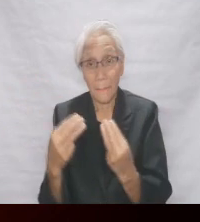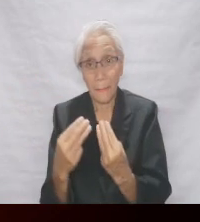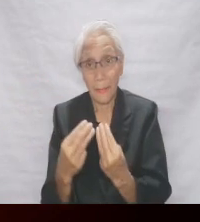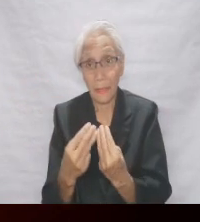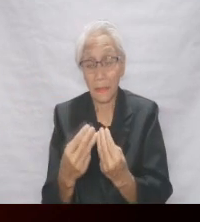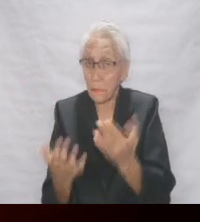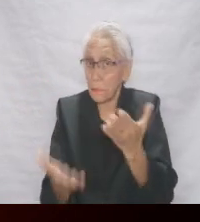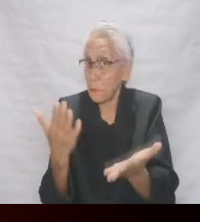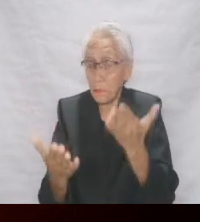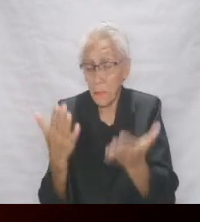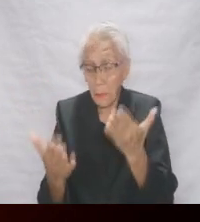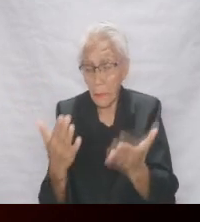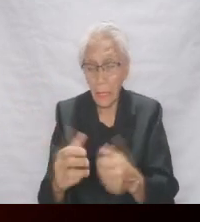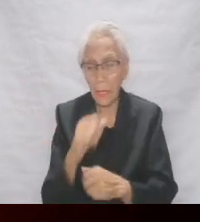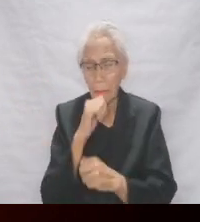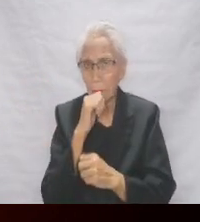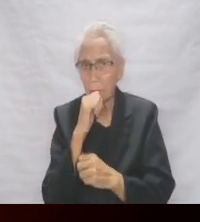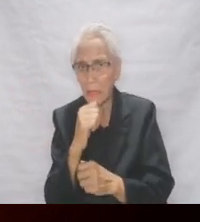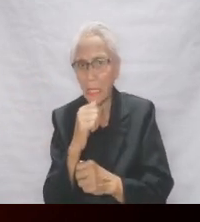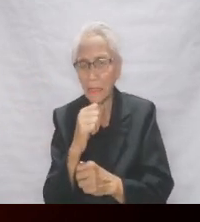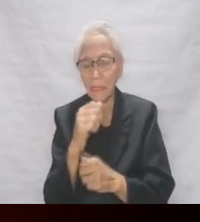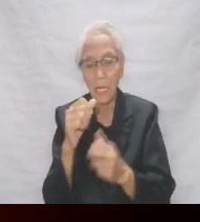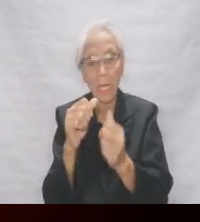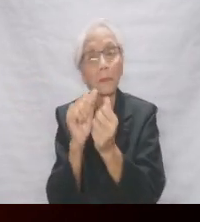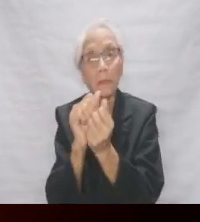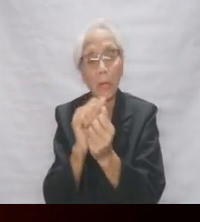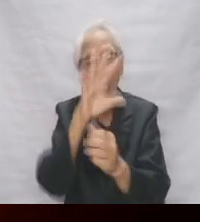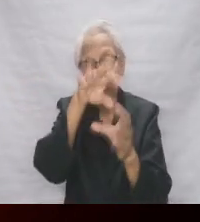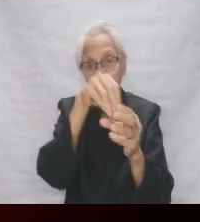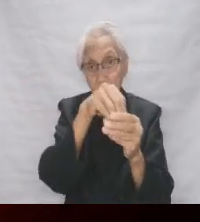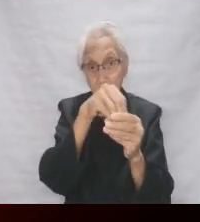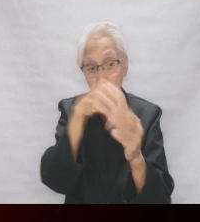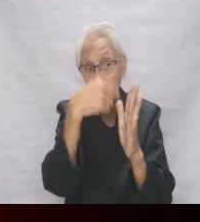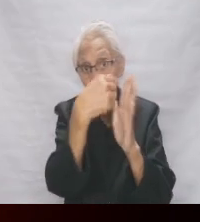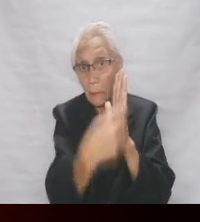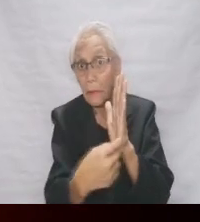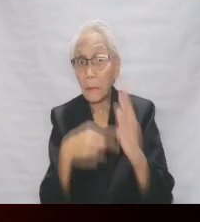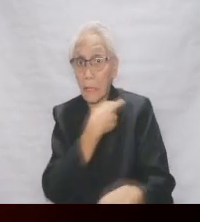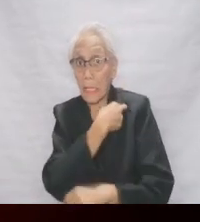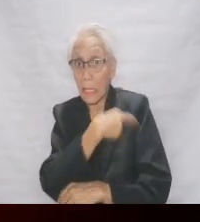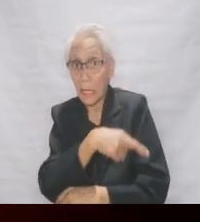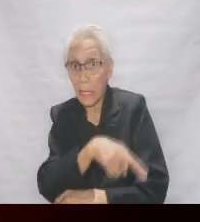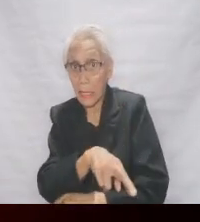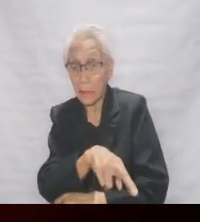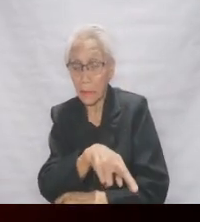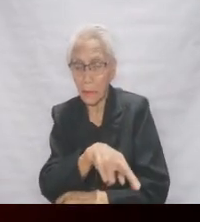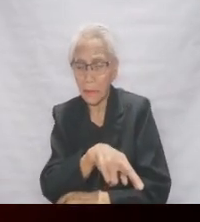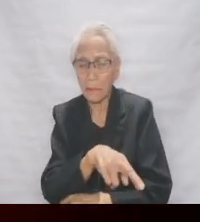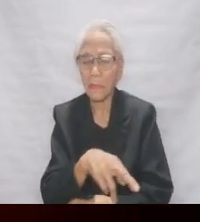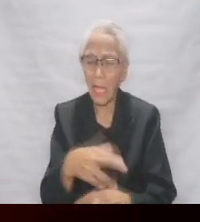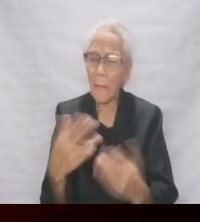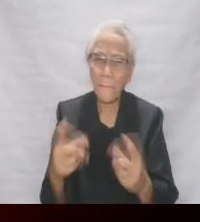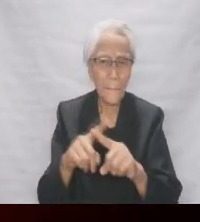fall under any of these aforementioned religious categories, but they are outright